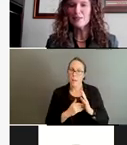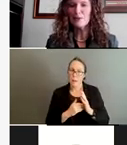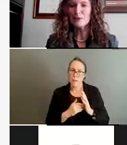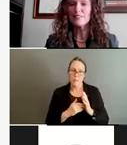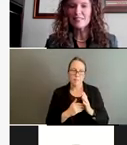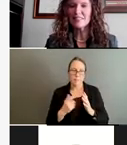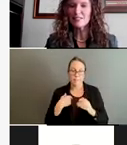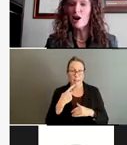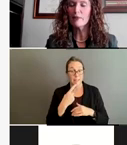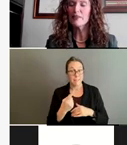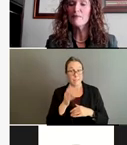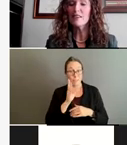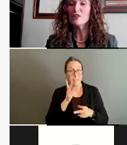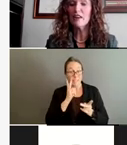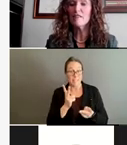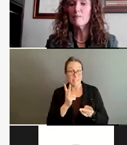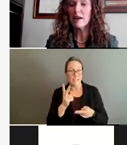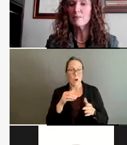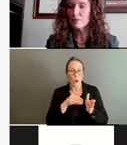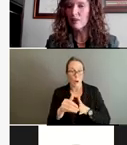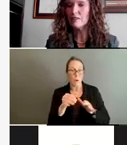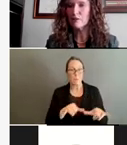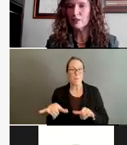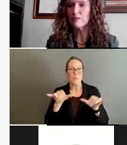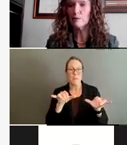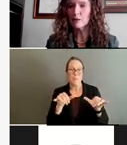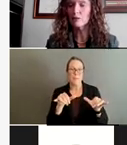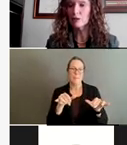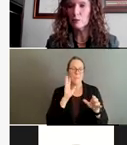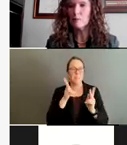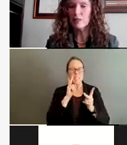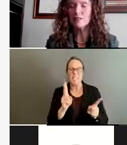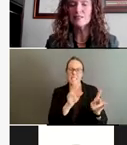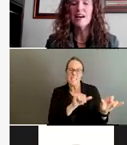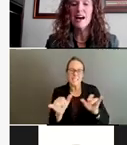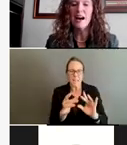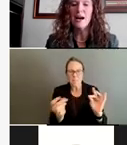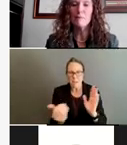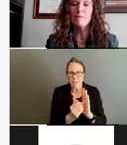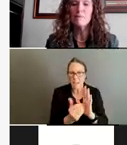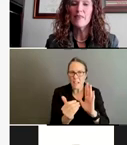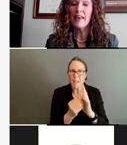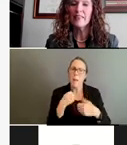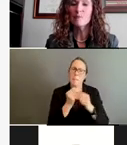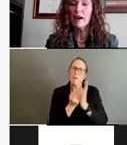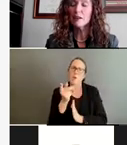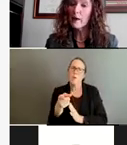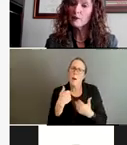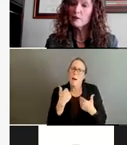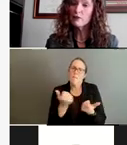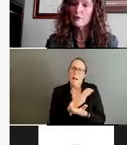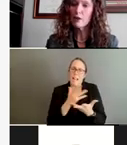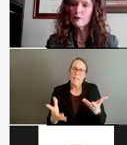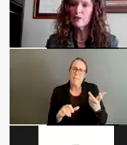I said, you'll see this as a common theme, making sure you have the backup supplies for any of your medical equipment. And then